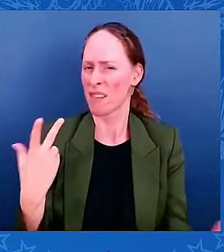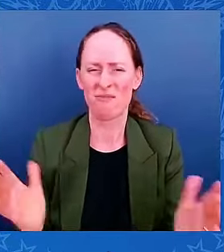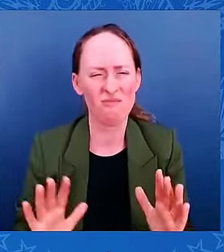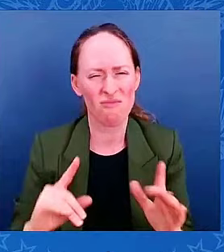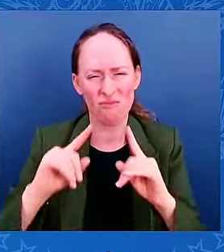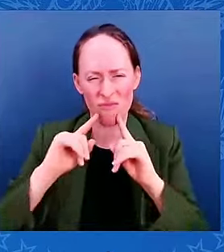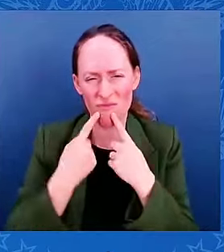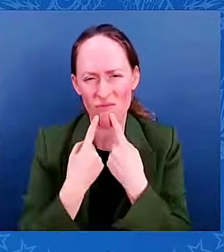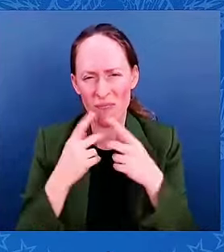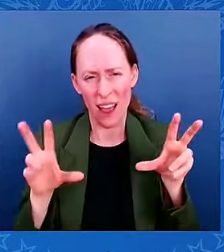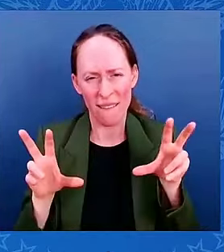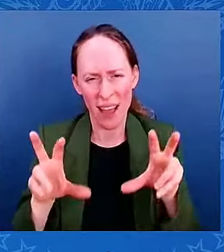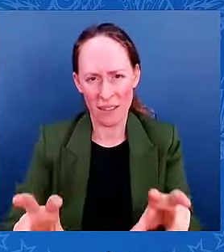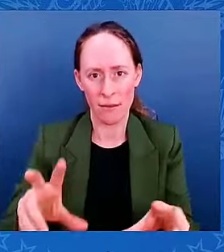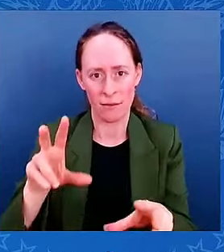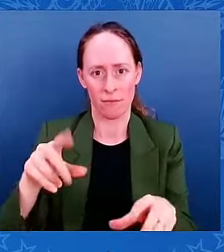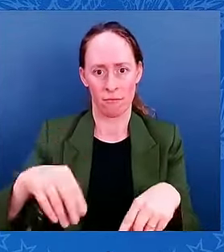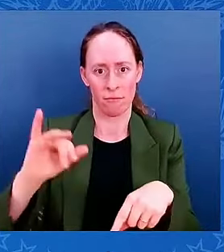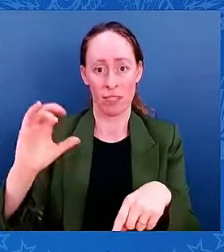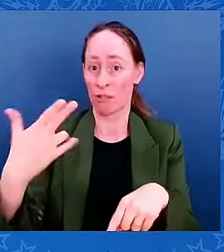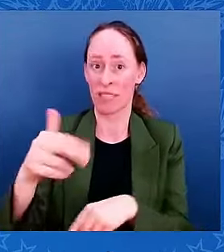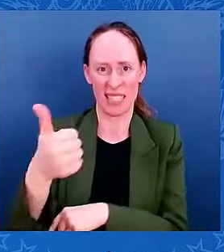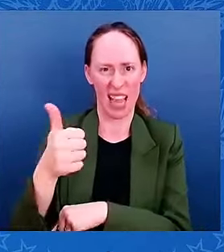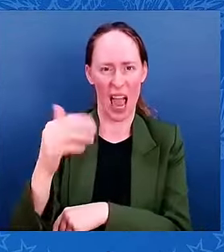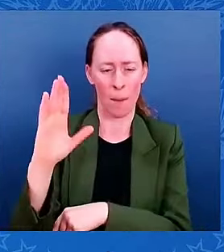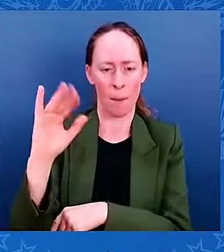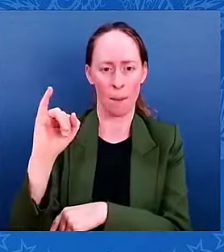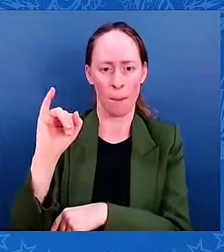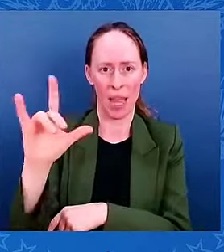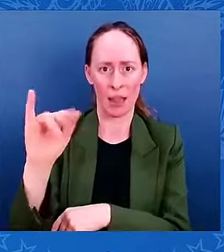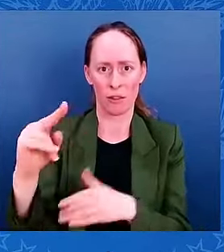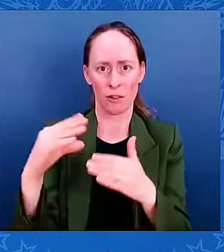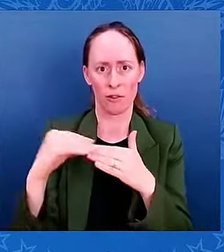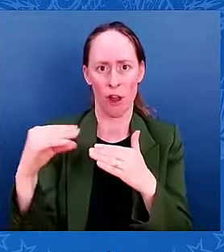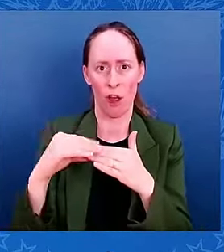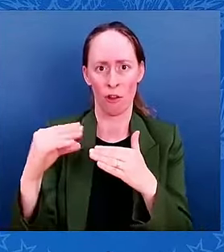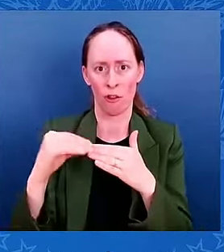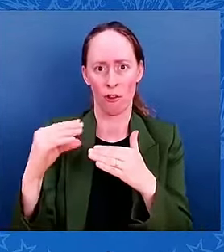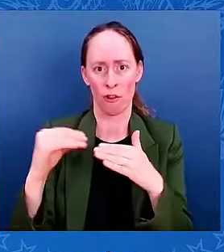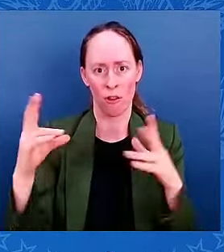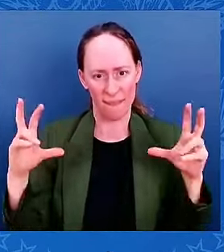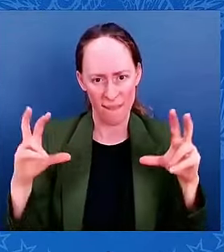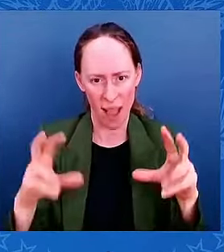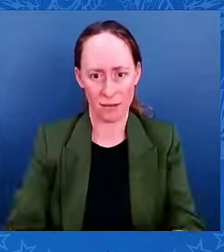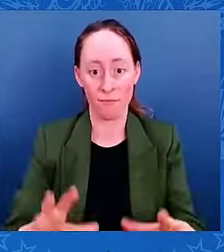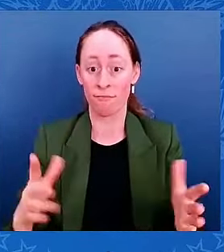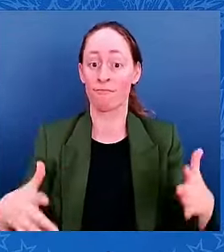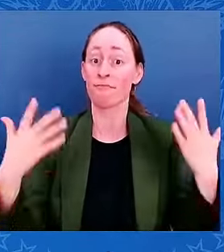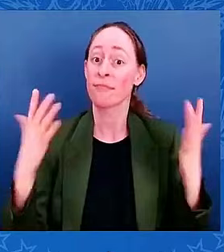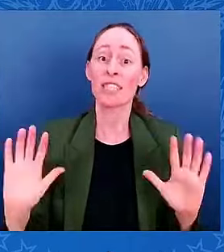$10.9 billion for 2,000 projects so far.